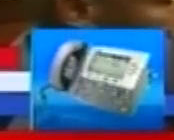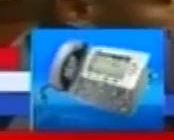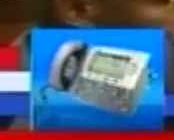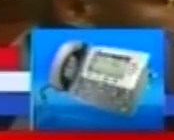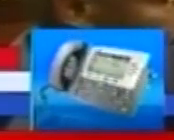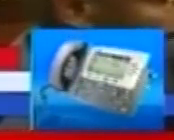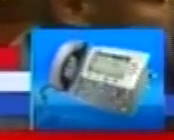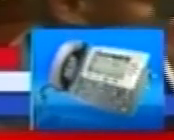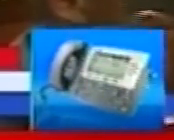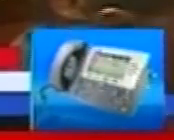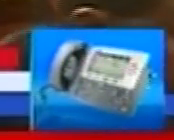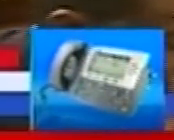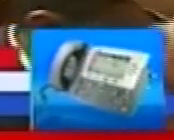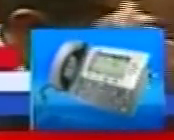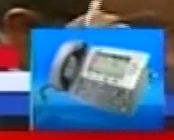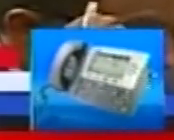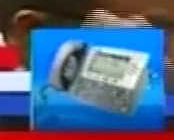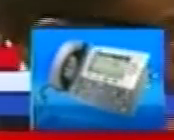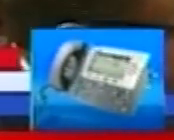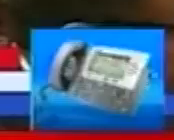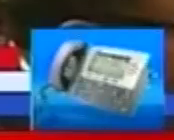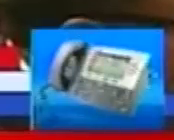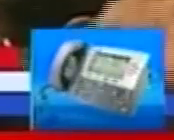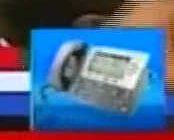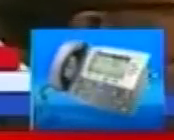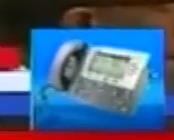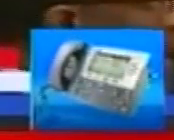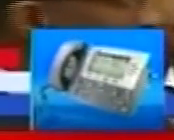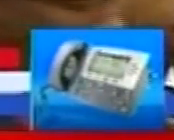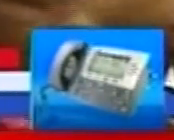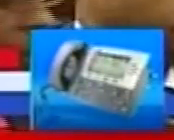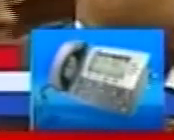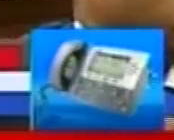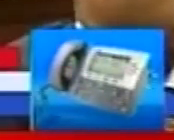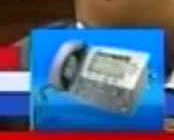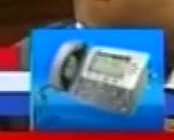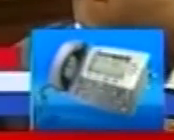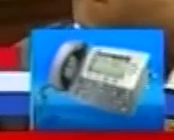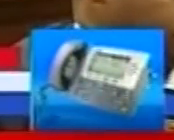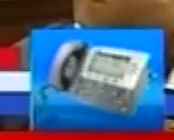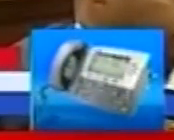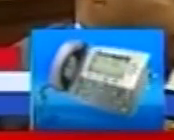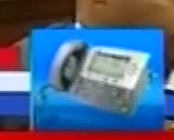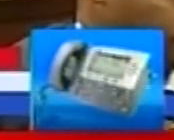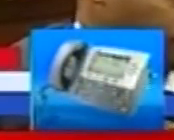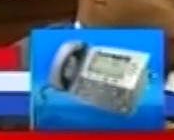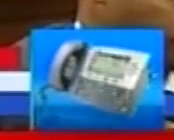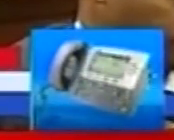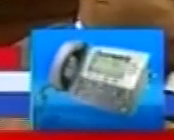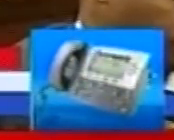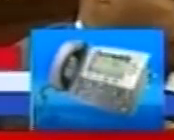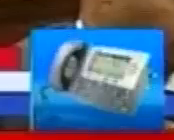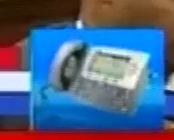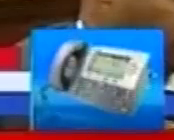going to be a critical ruling in terms of transition management. So it's going to be definitive in terms of transition politics and